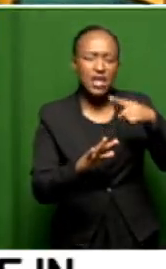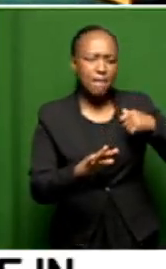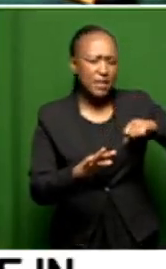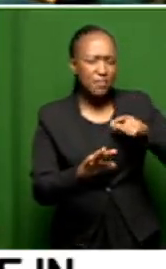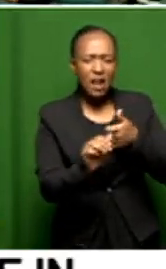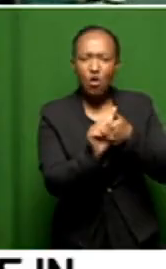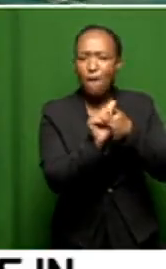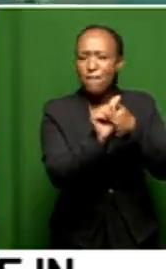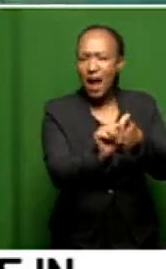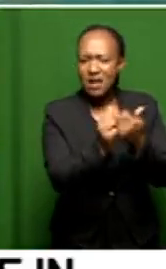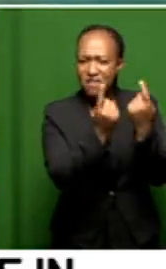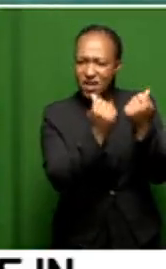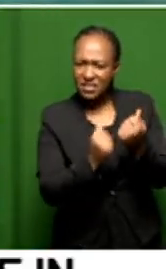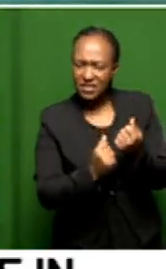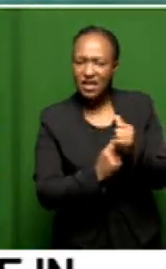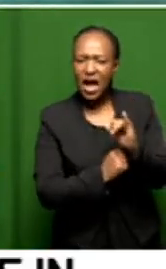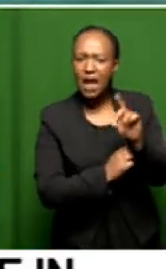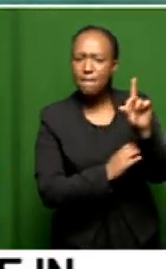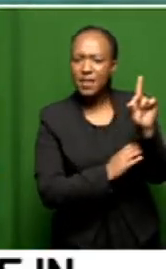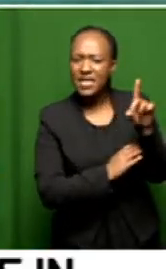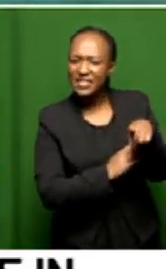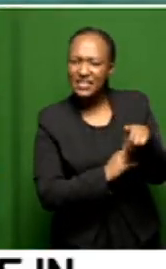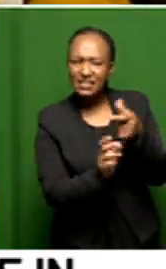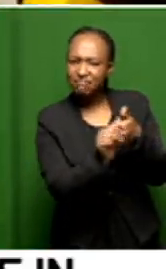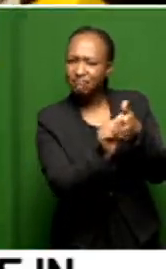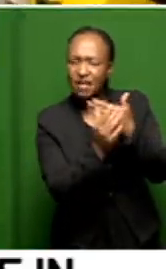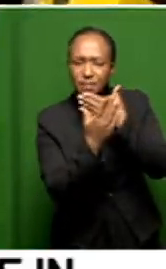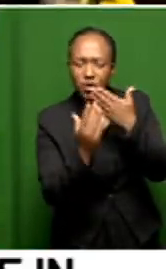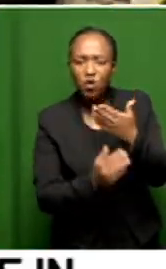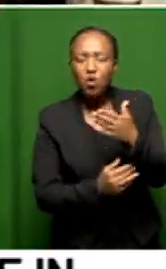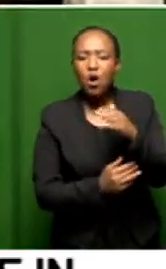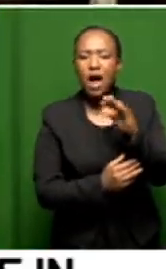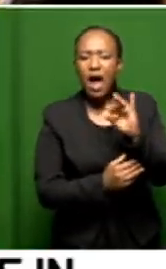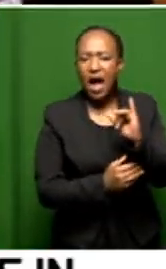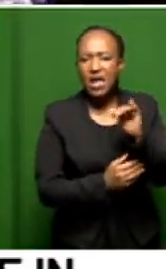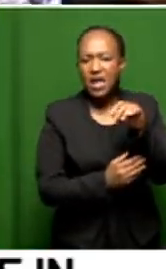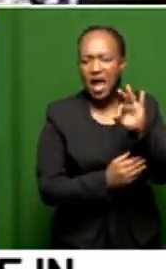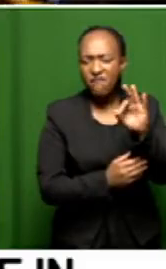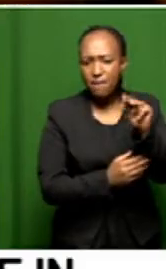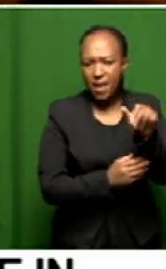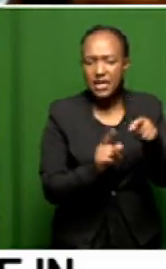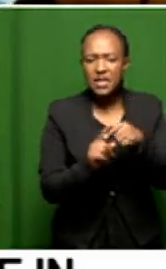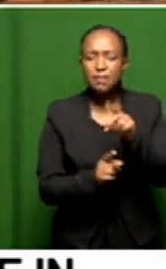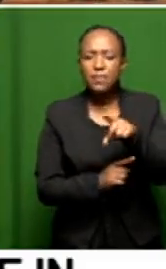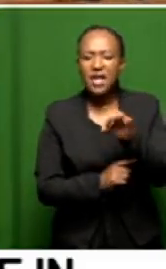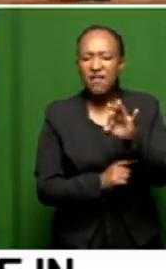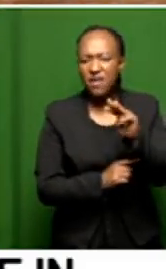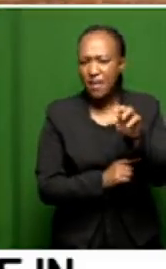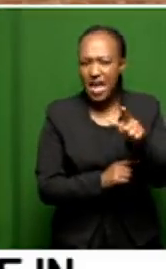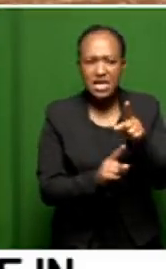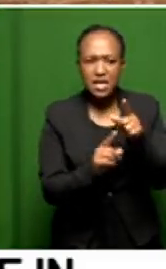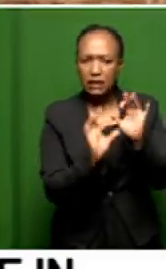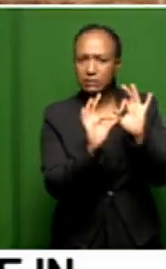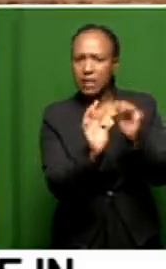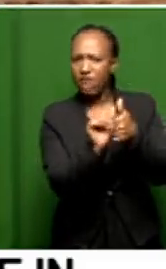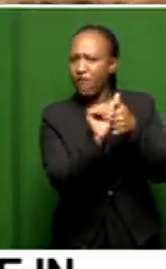comply with their own IDPs, cannot comply with the MFMA, PFMA, and other strategic policies and